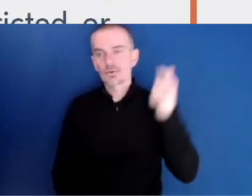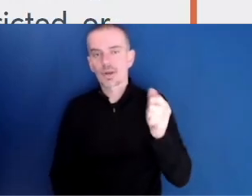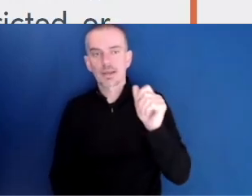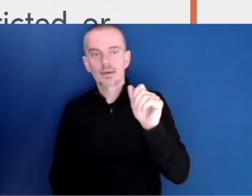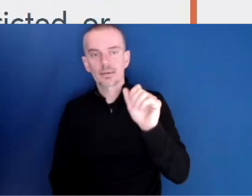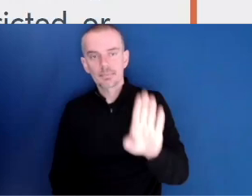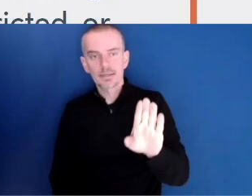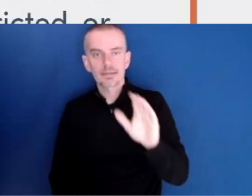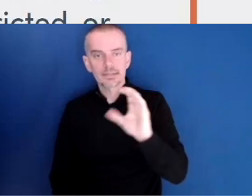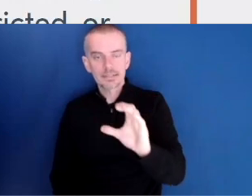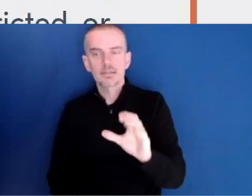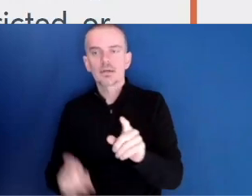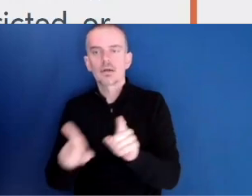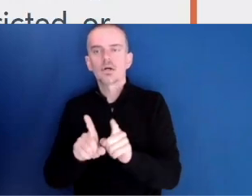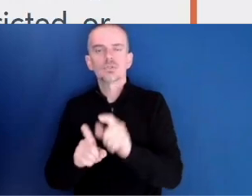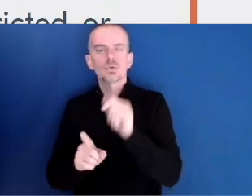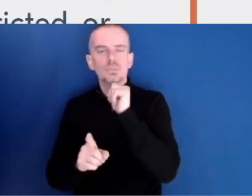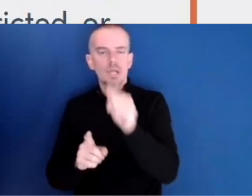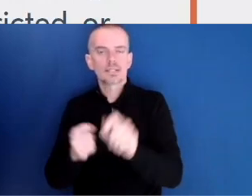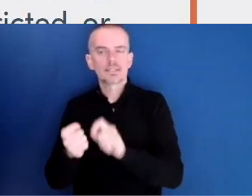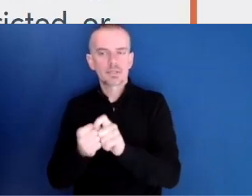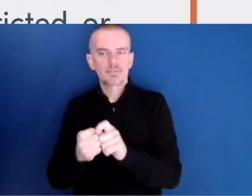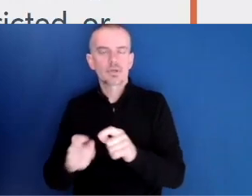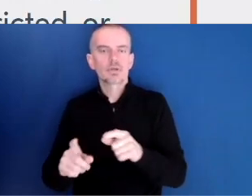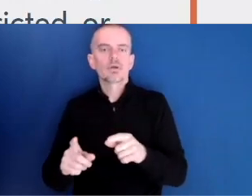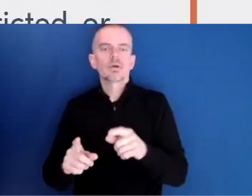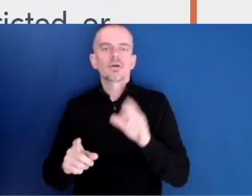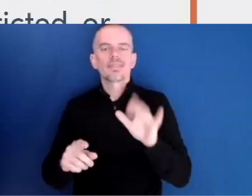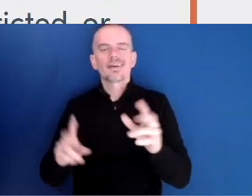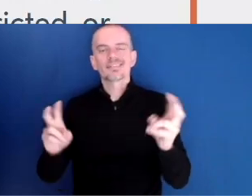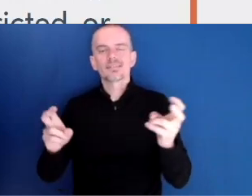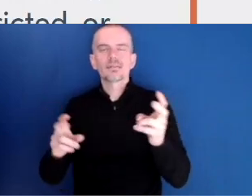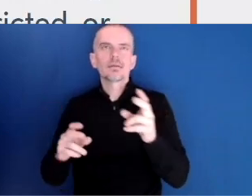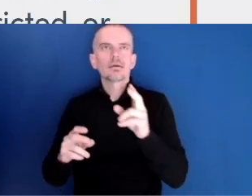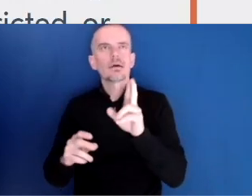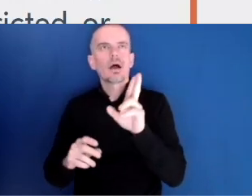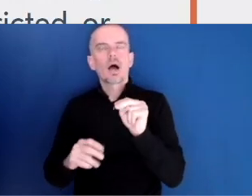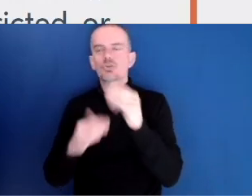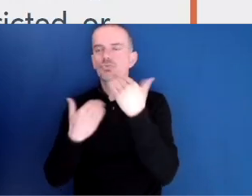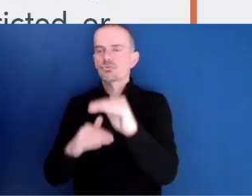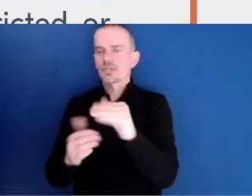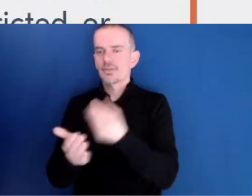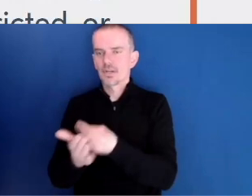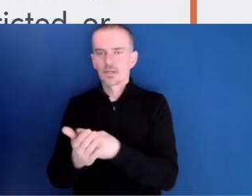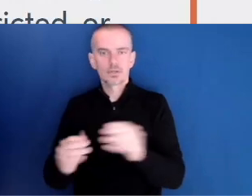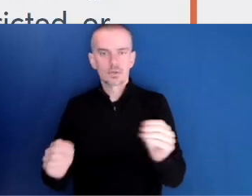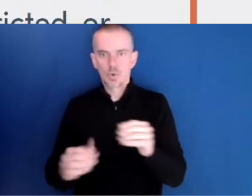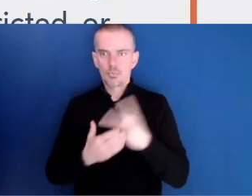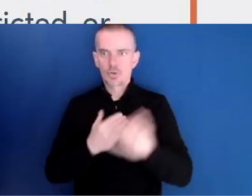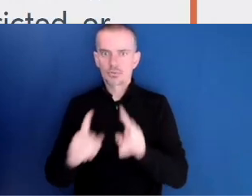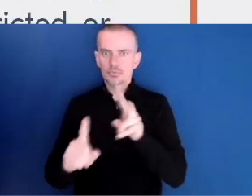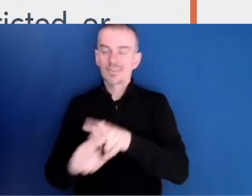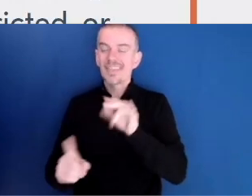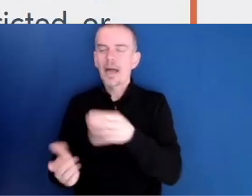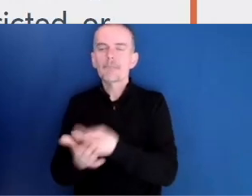specified. And you can view the not specified column as kind of the unrestricted funding. So we haven't assigned a project to it because this is money that can be